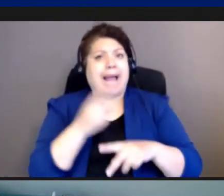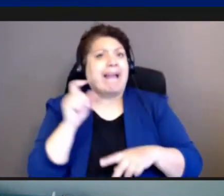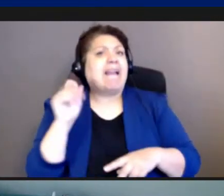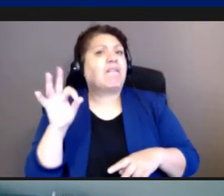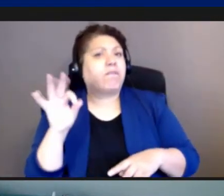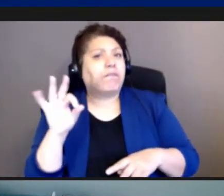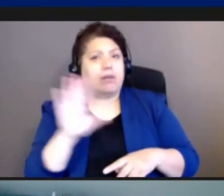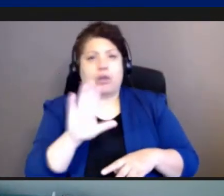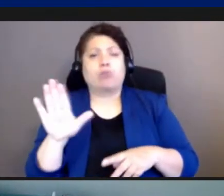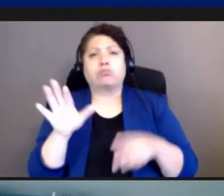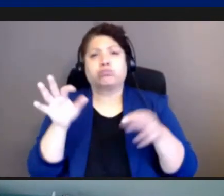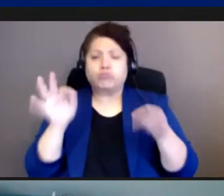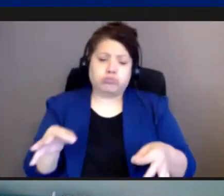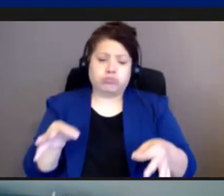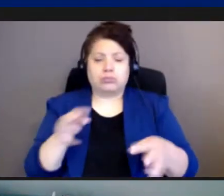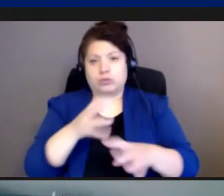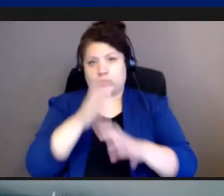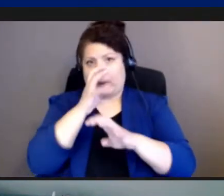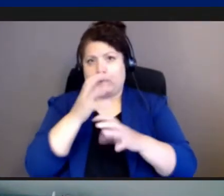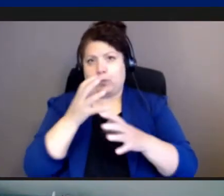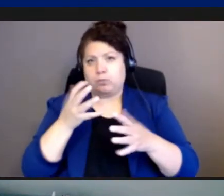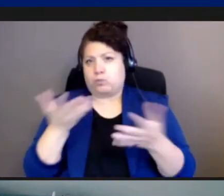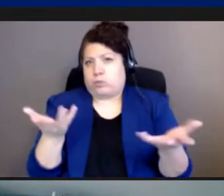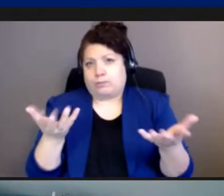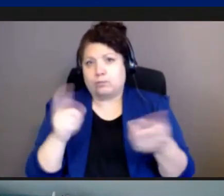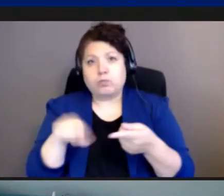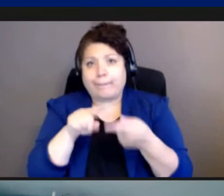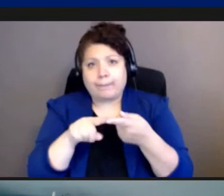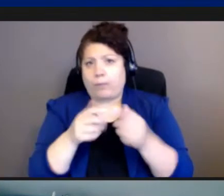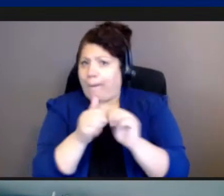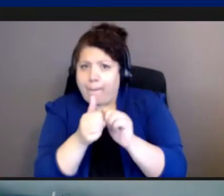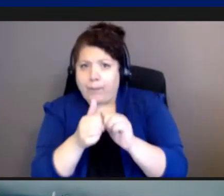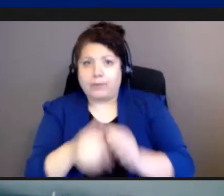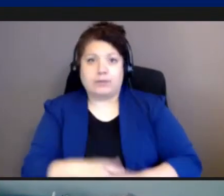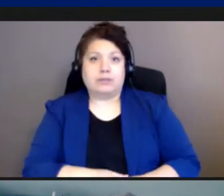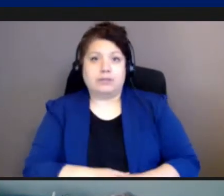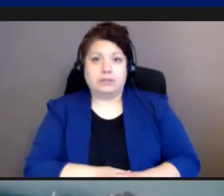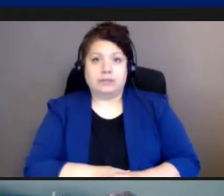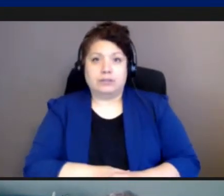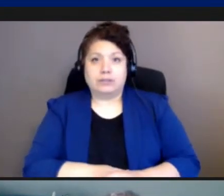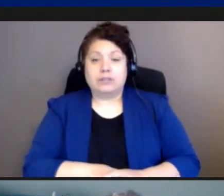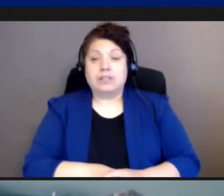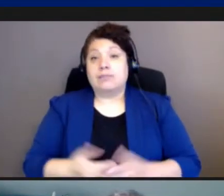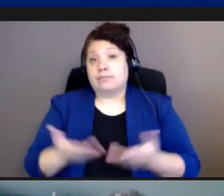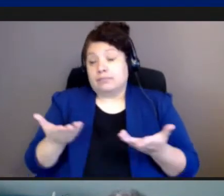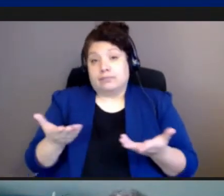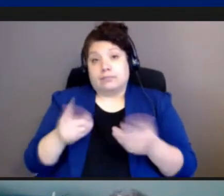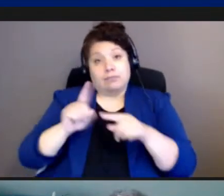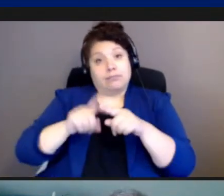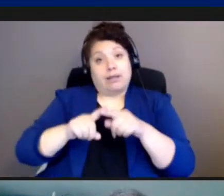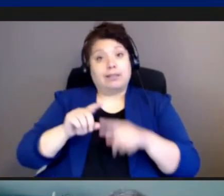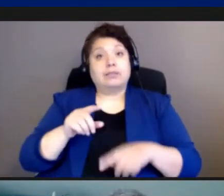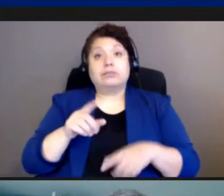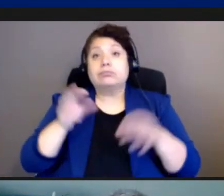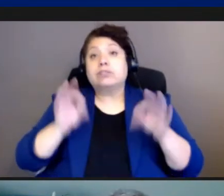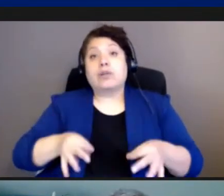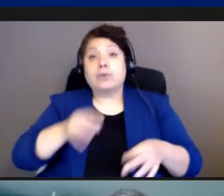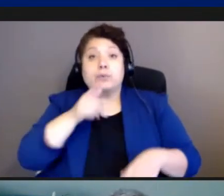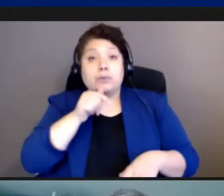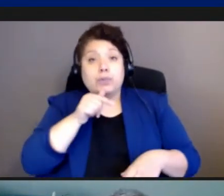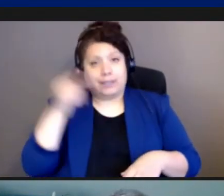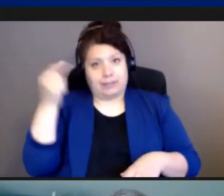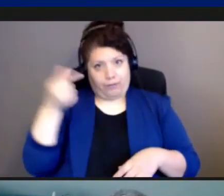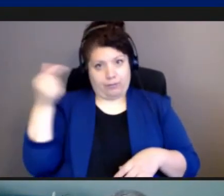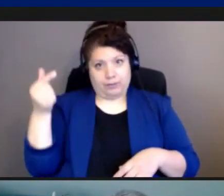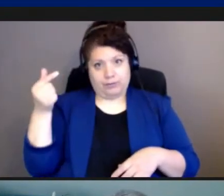So I think that ultimately it's a decision of government. I mean, there's a lot of things to weigh here. I mean,